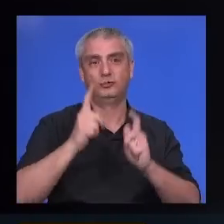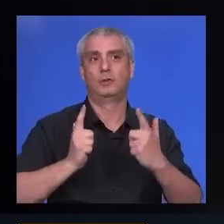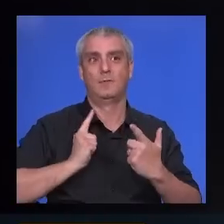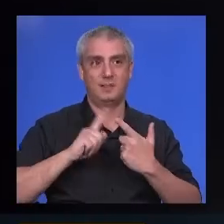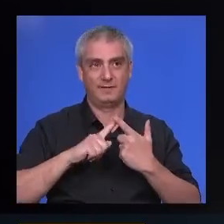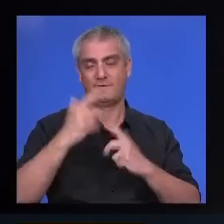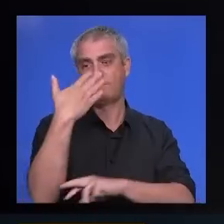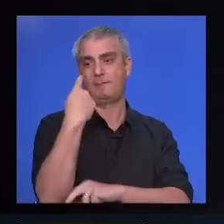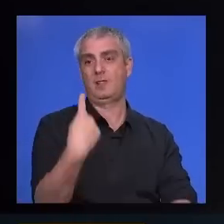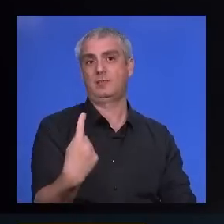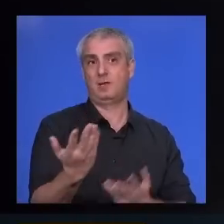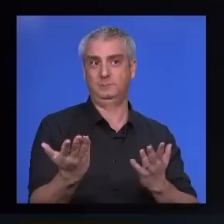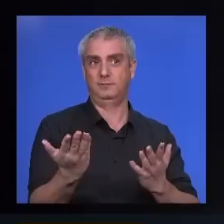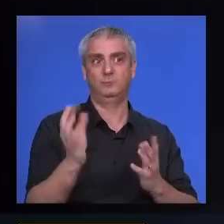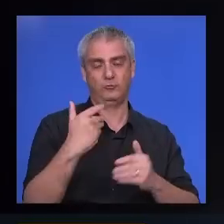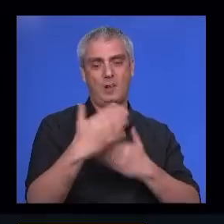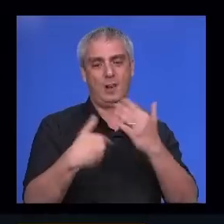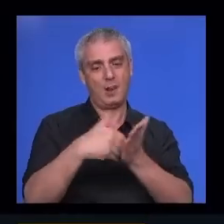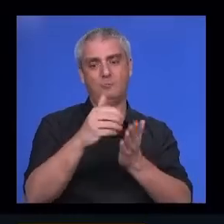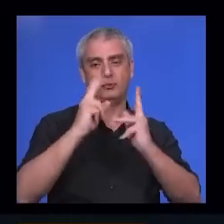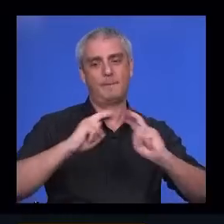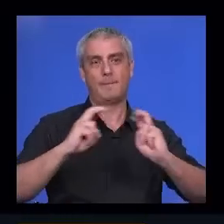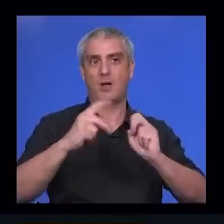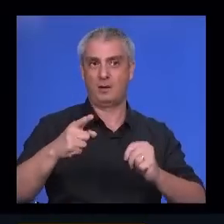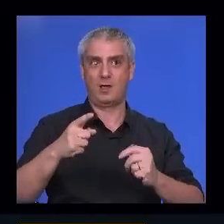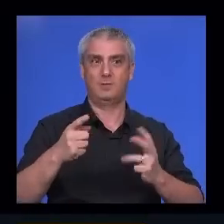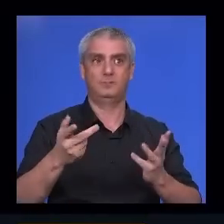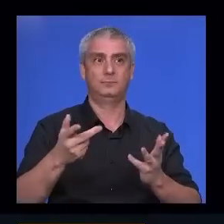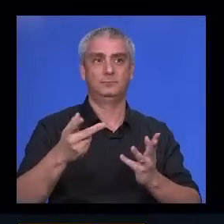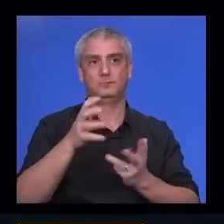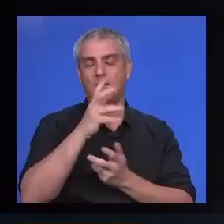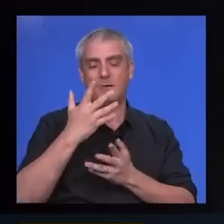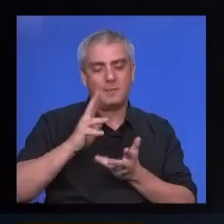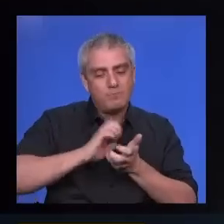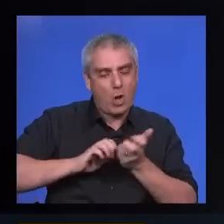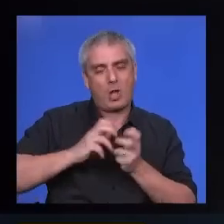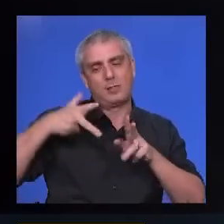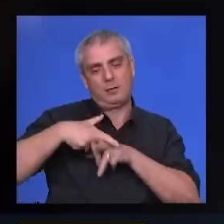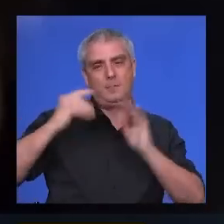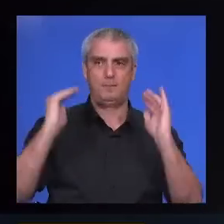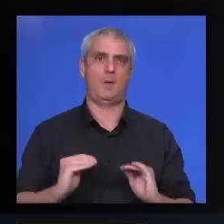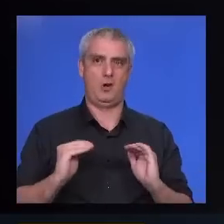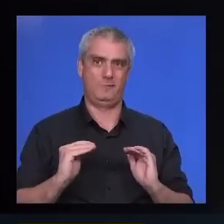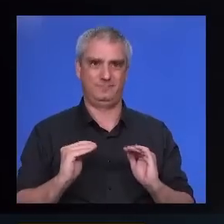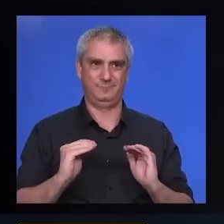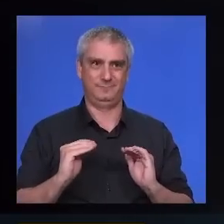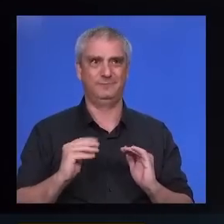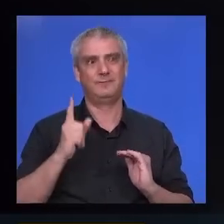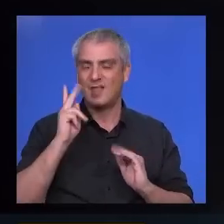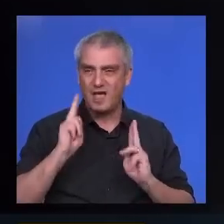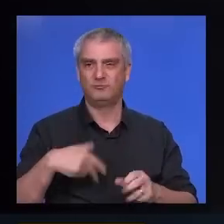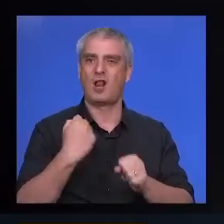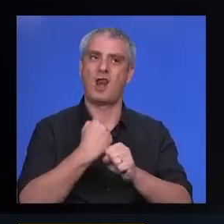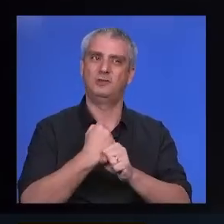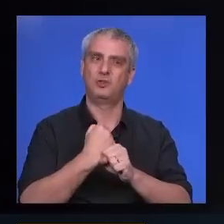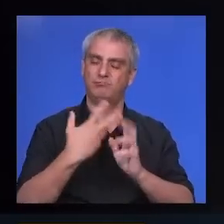to continue its research in a less bureaucratic and encumbered way, so they can move freely and quickly